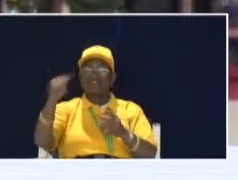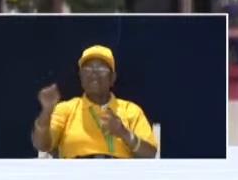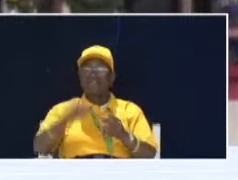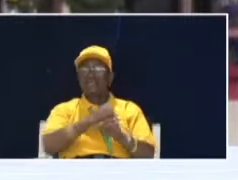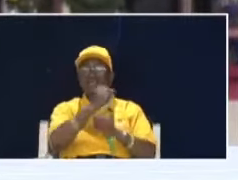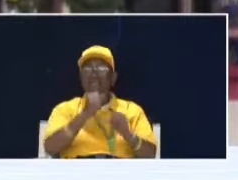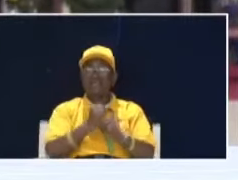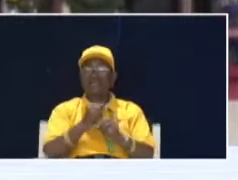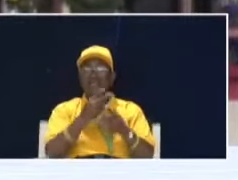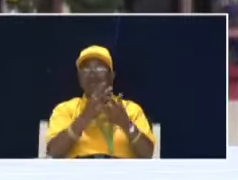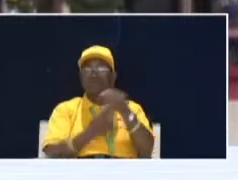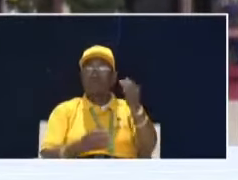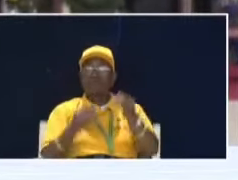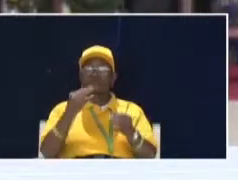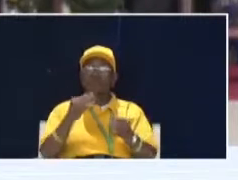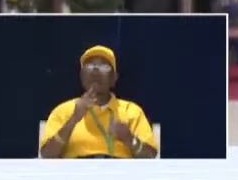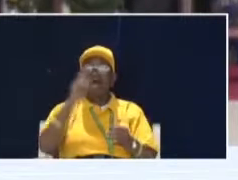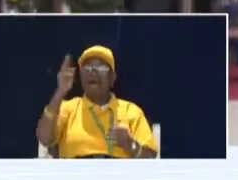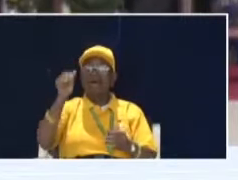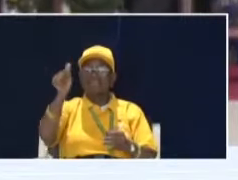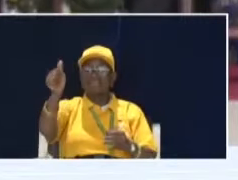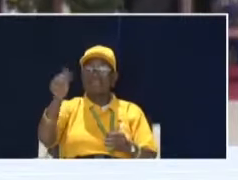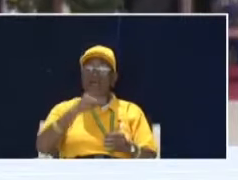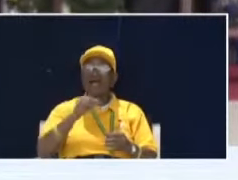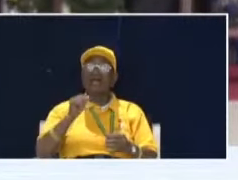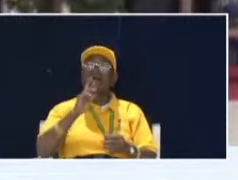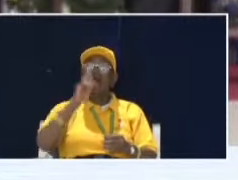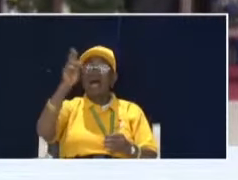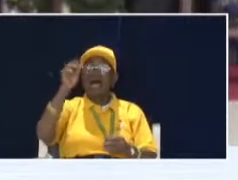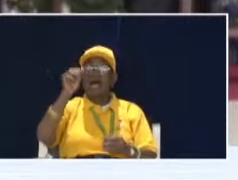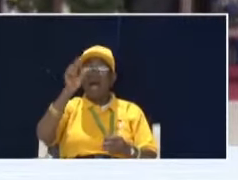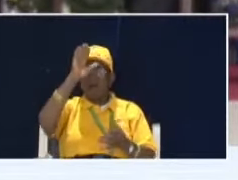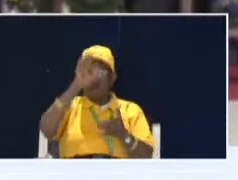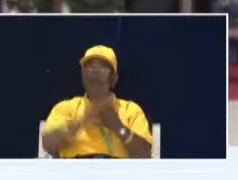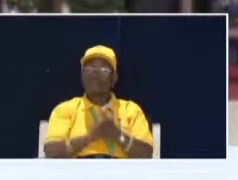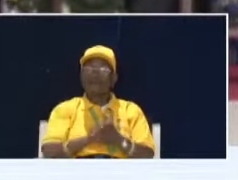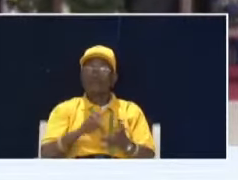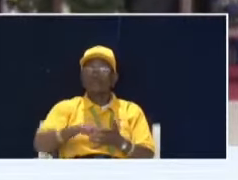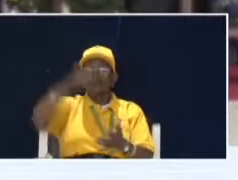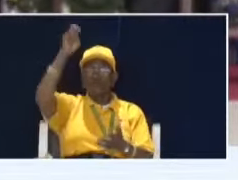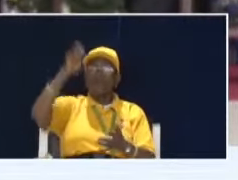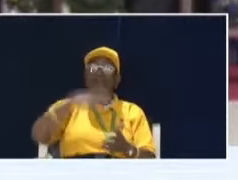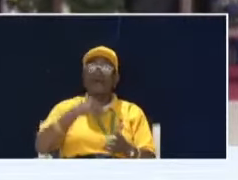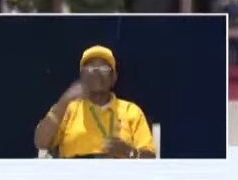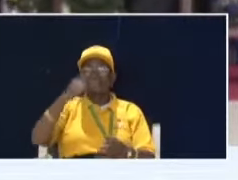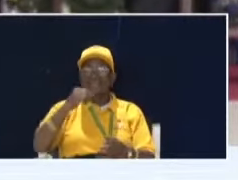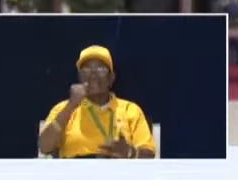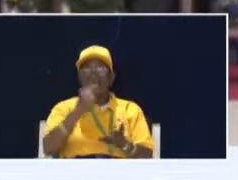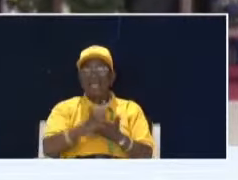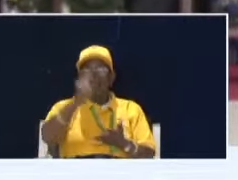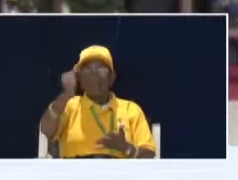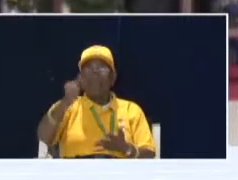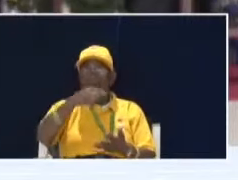Both herself and her husband jumped up and said amen, because they knew who was tormenting their own family.